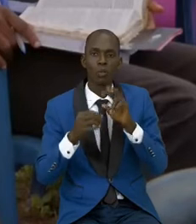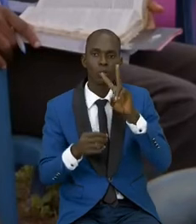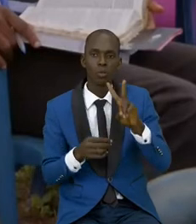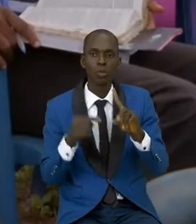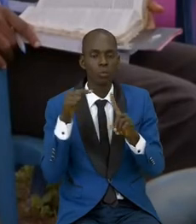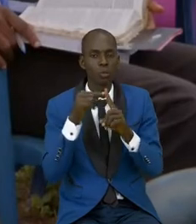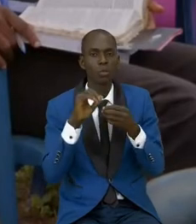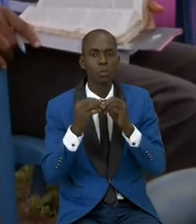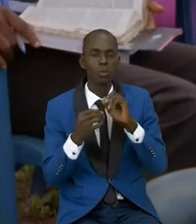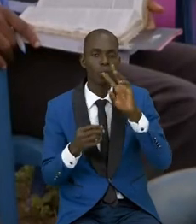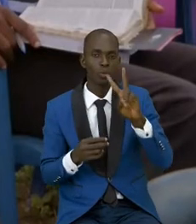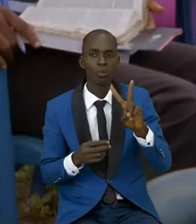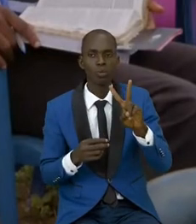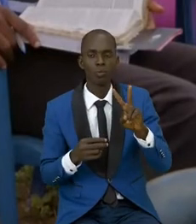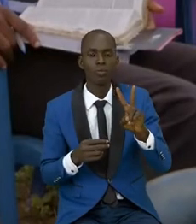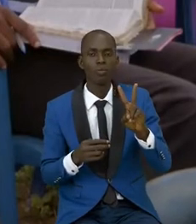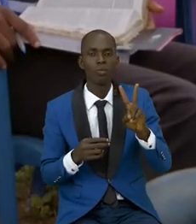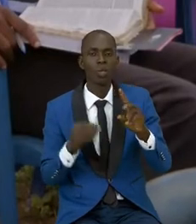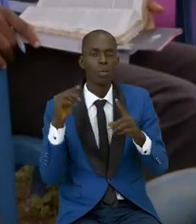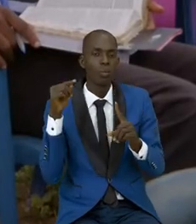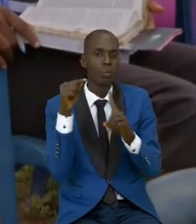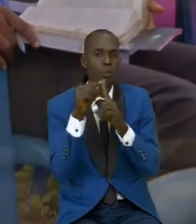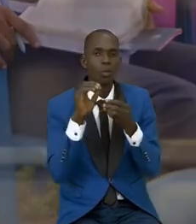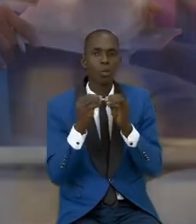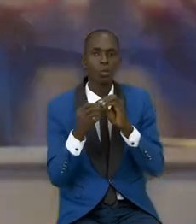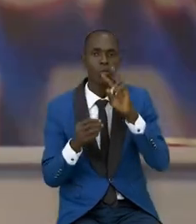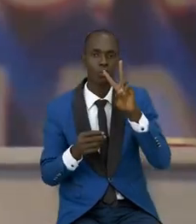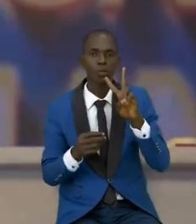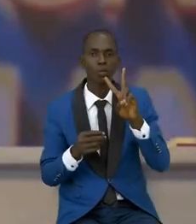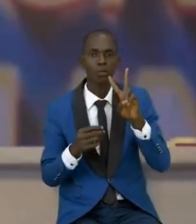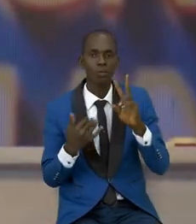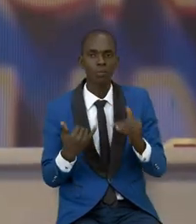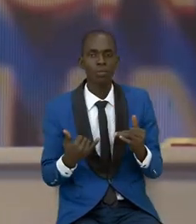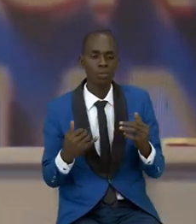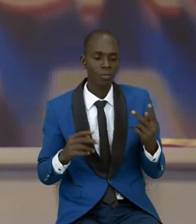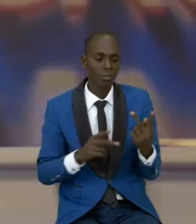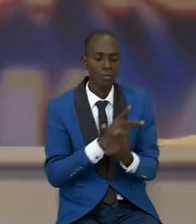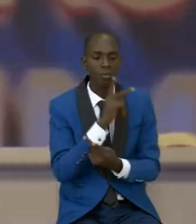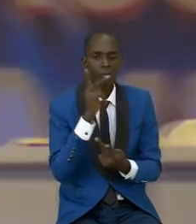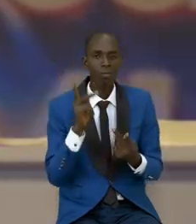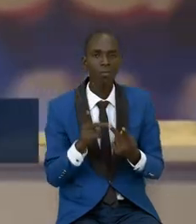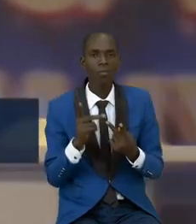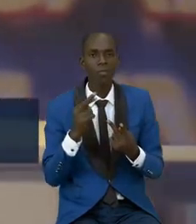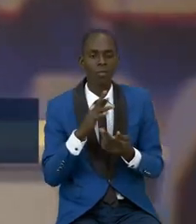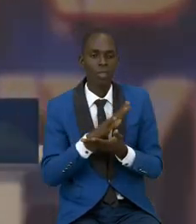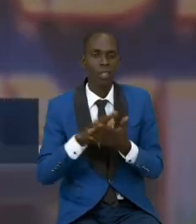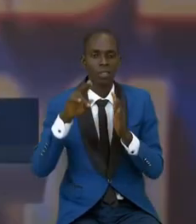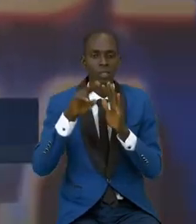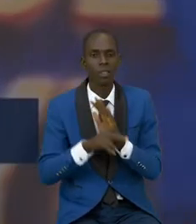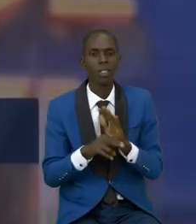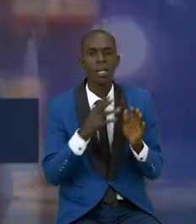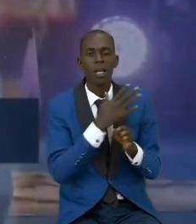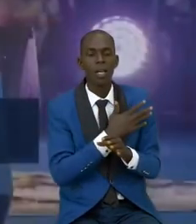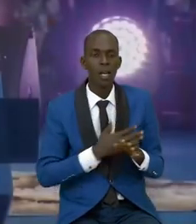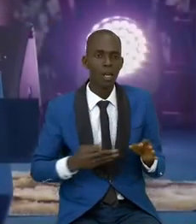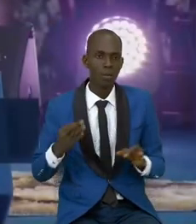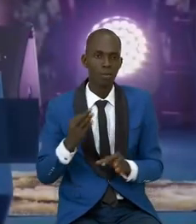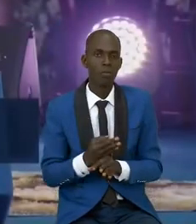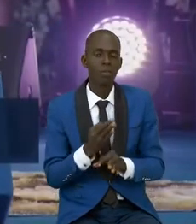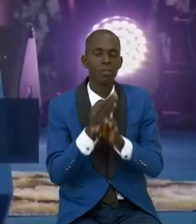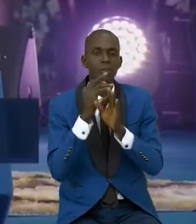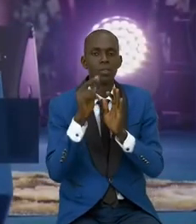now. Point number two, perfect righteousness and faithfulness